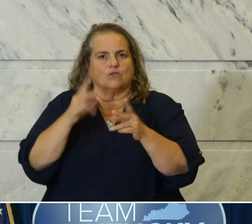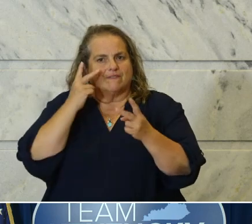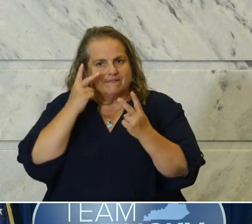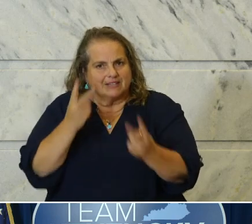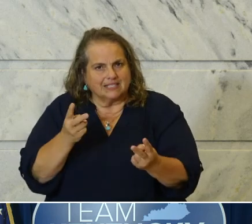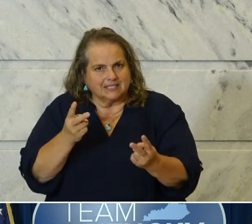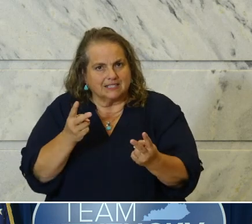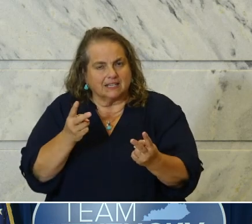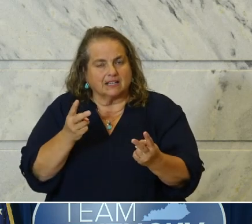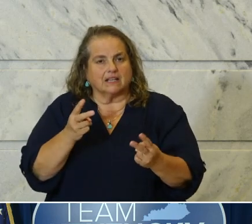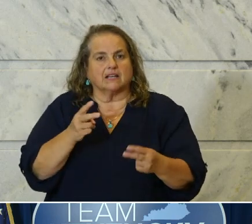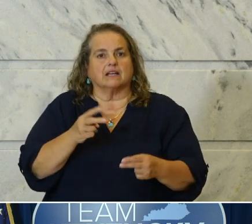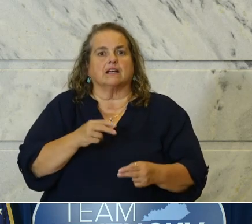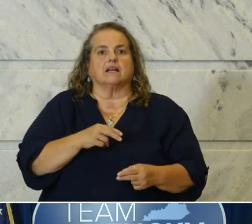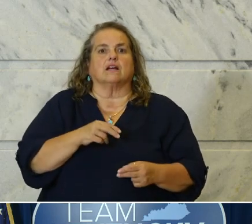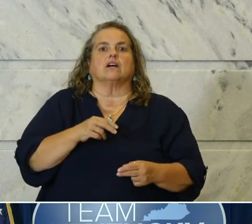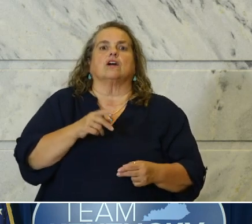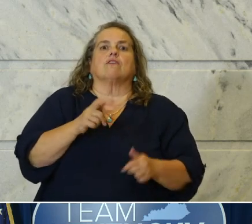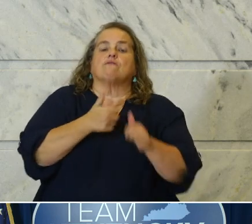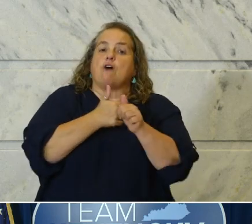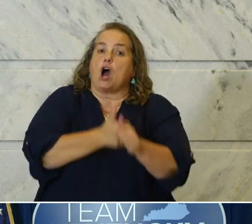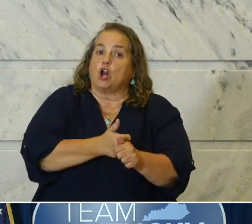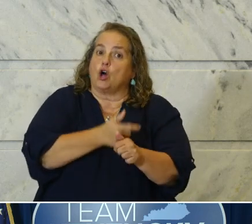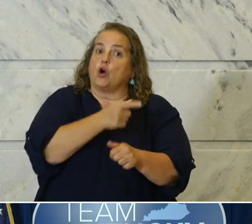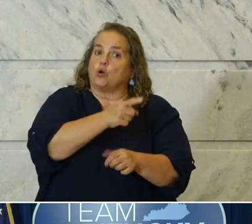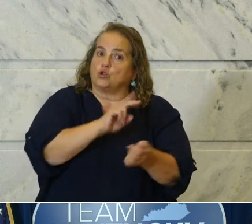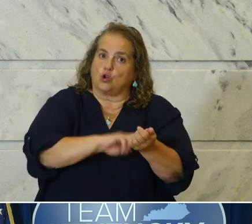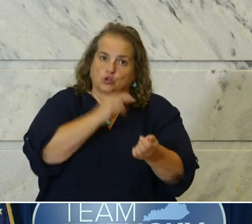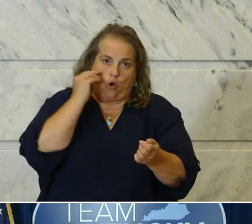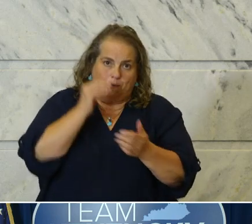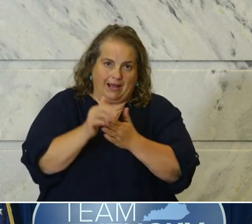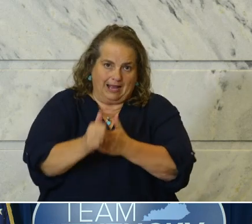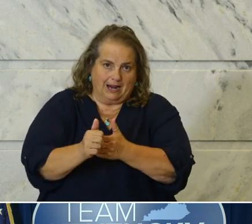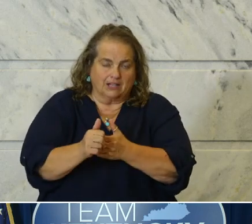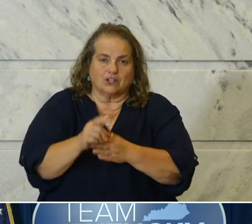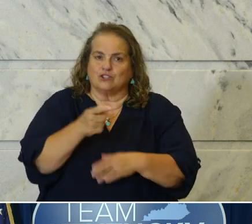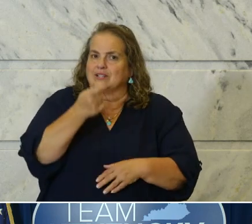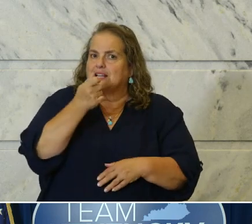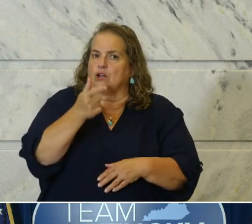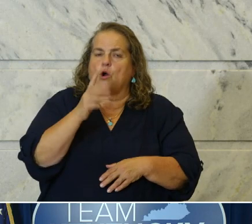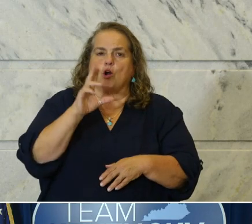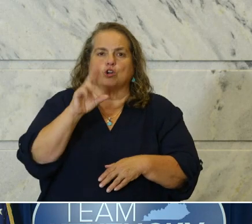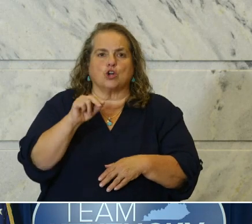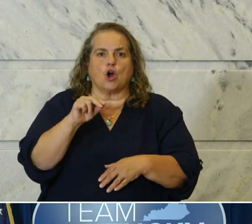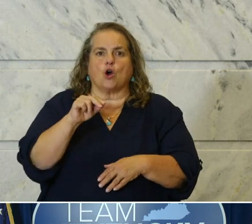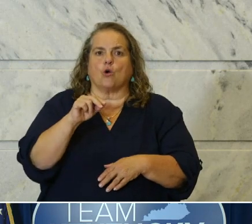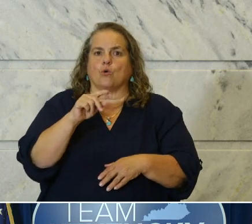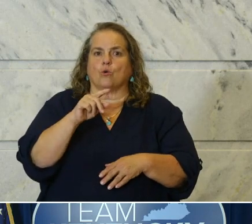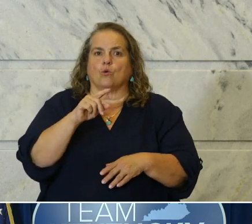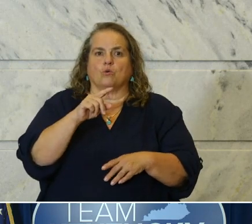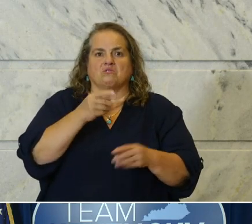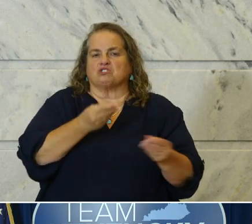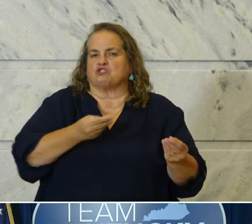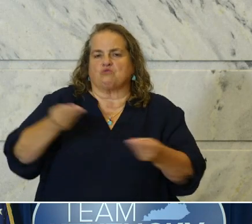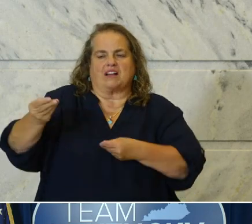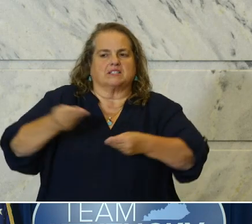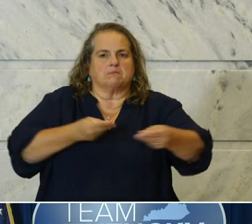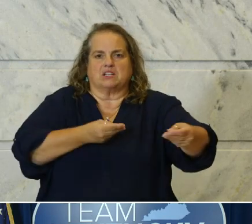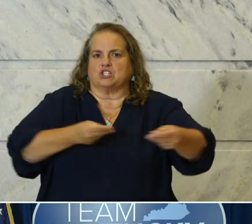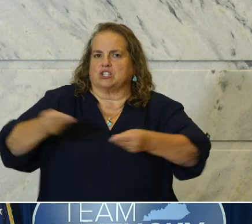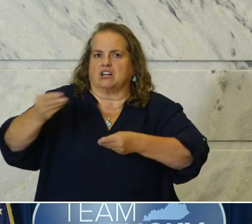according to facility guidelines, but there's little to no indication that there's any transmission that happens